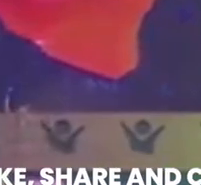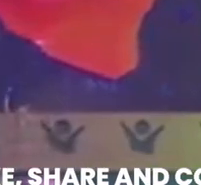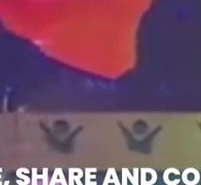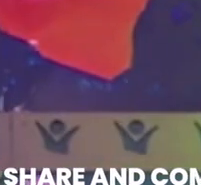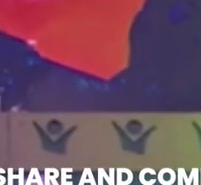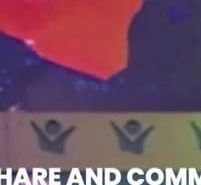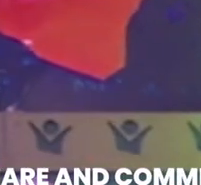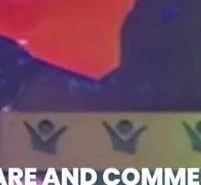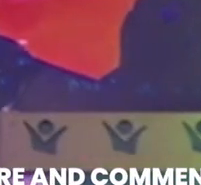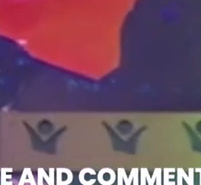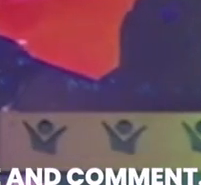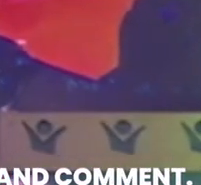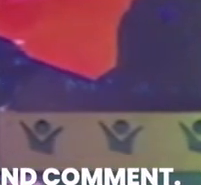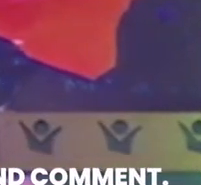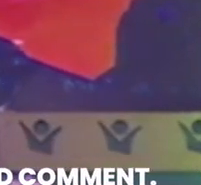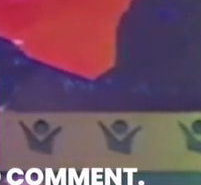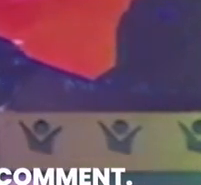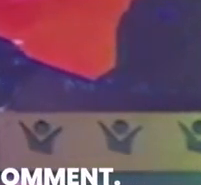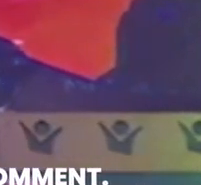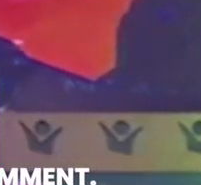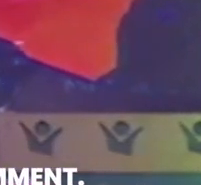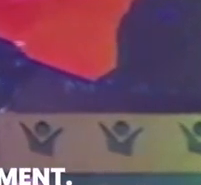Let us pray. Father God in heaven,